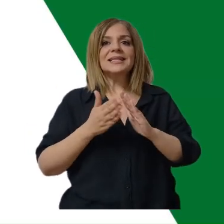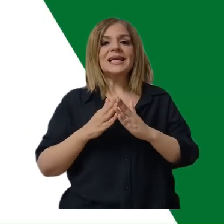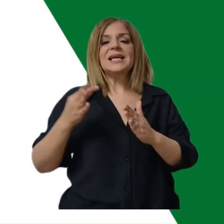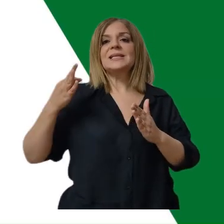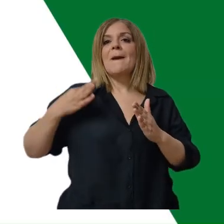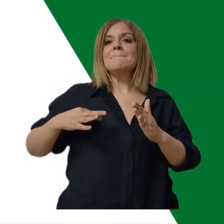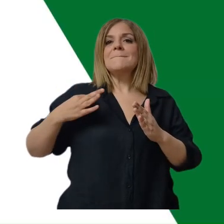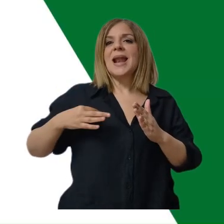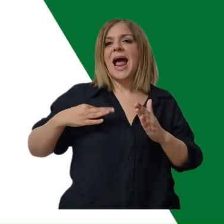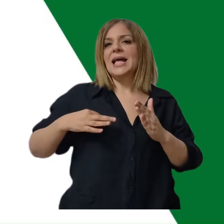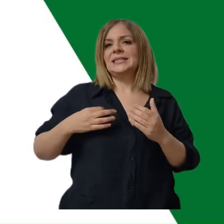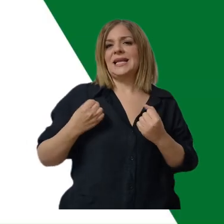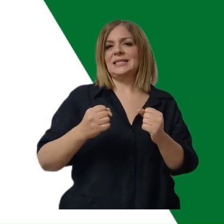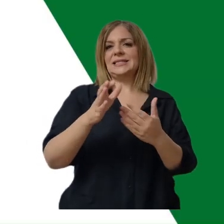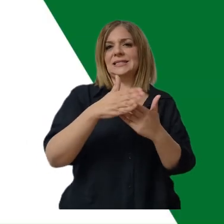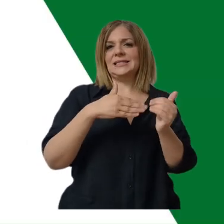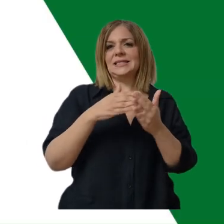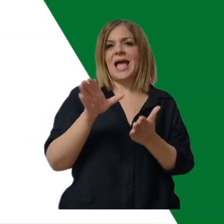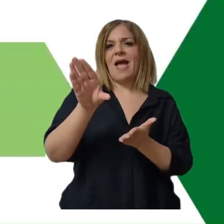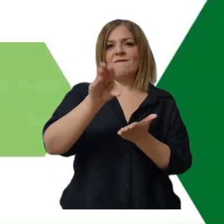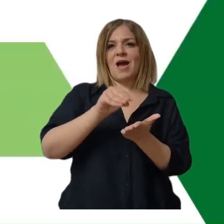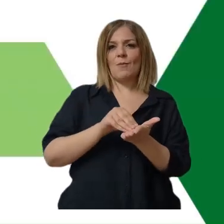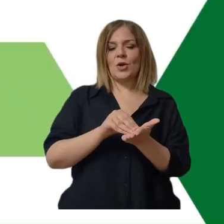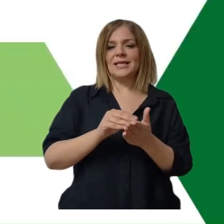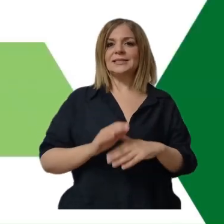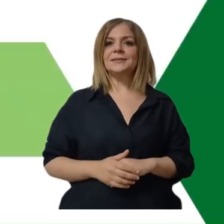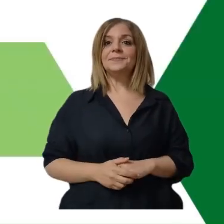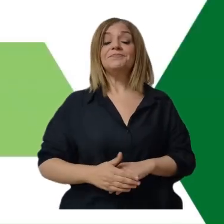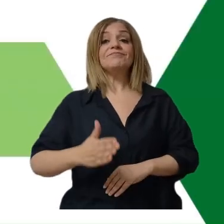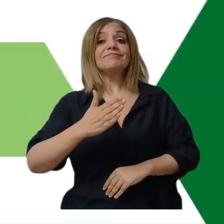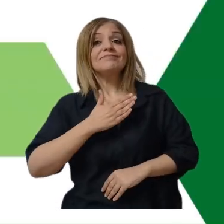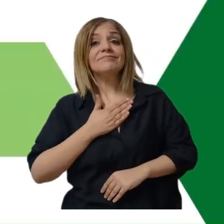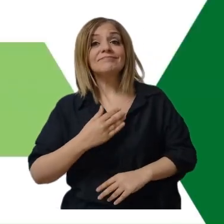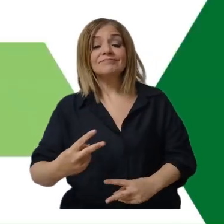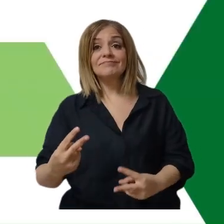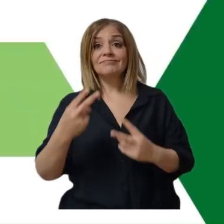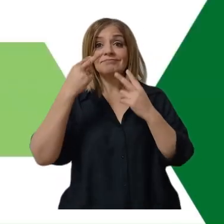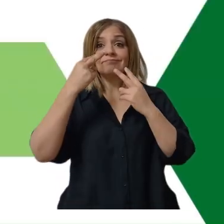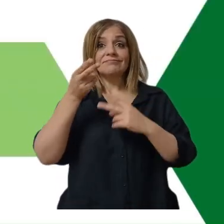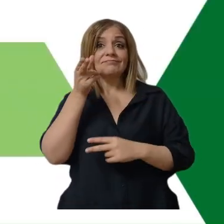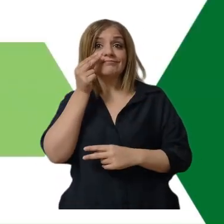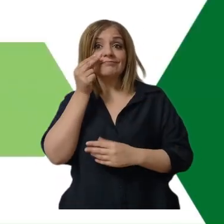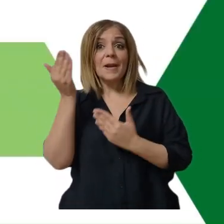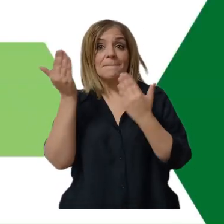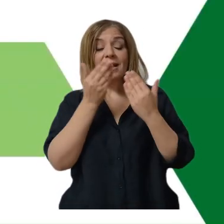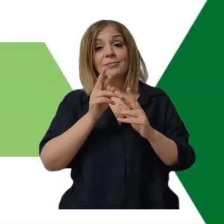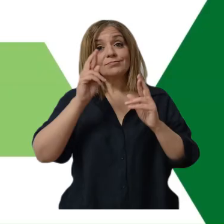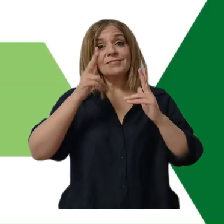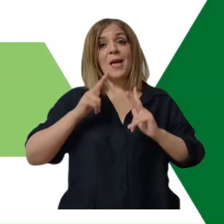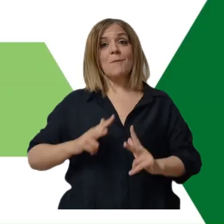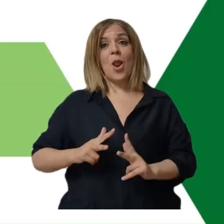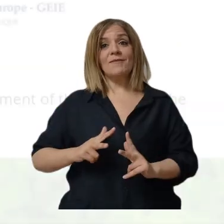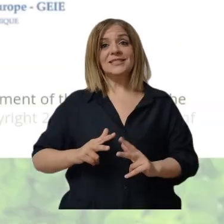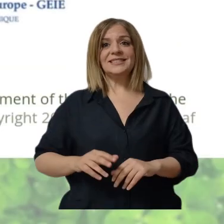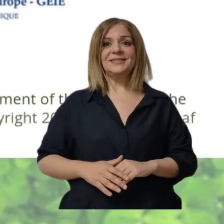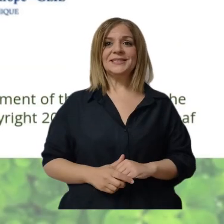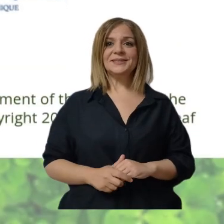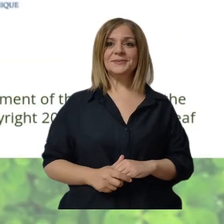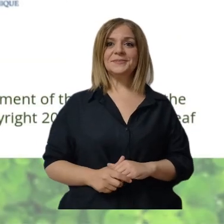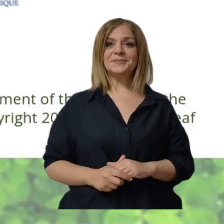and green skill examples. Thank you so much for watching this webinar. I hope you enjoyed.